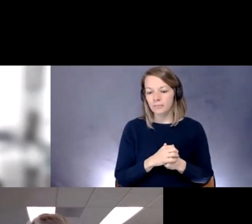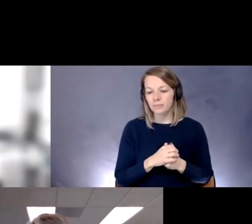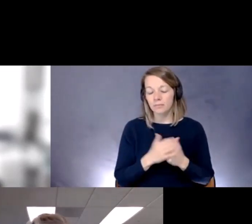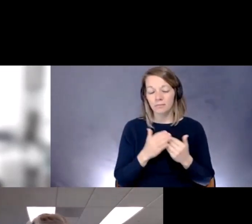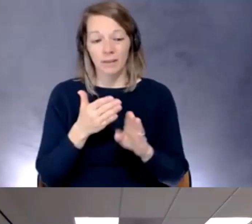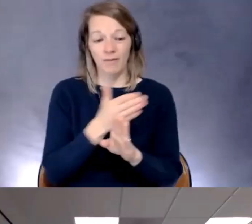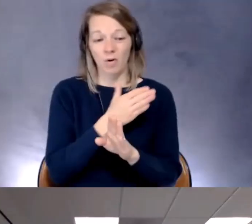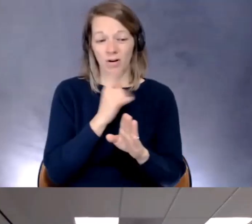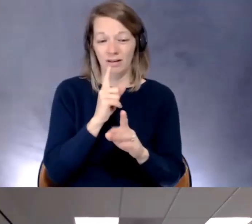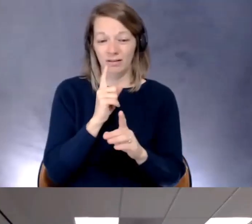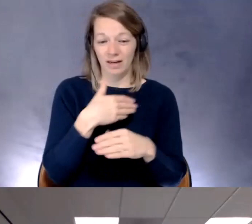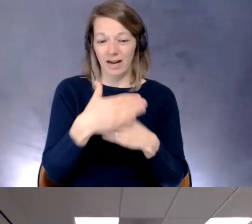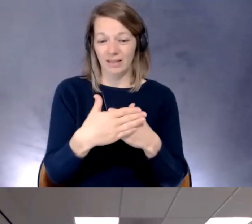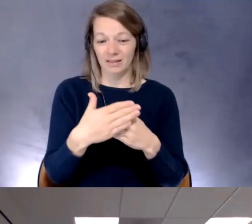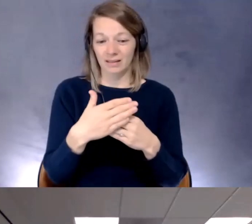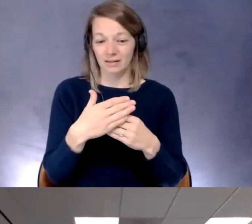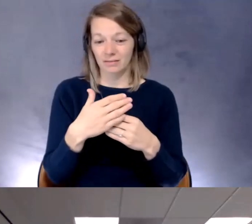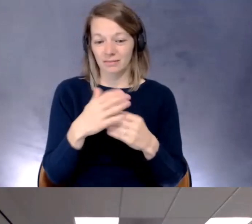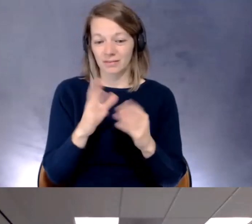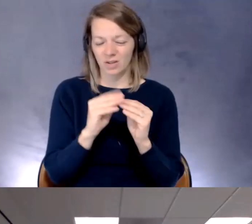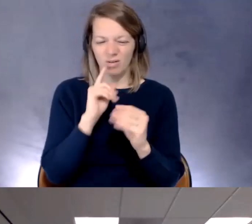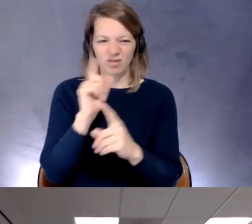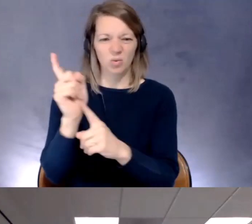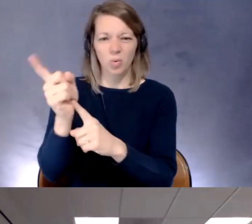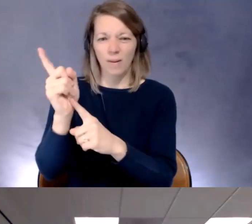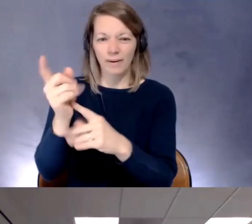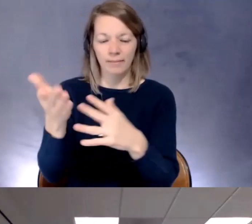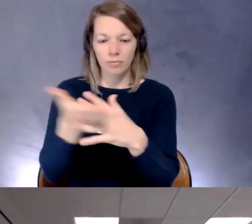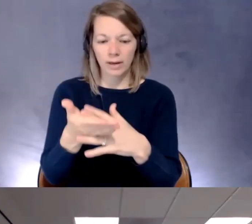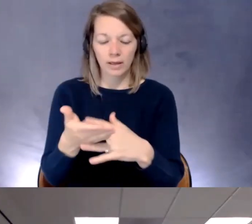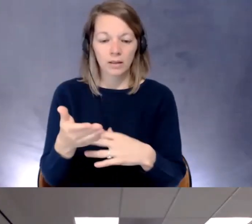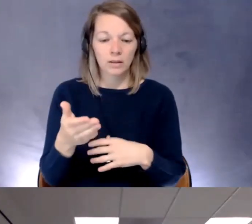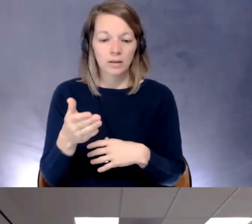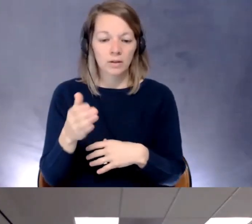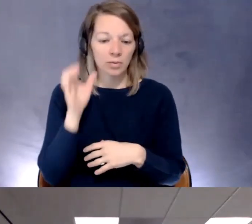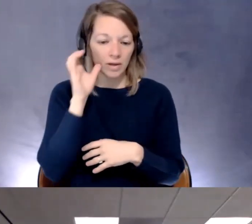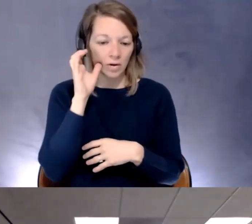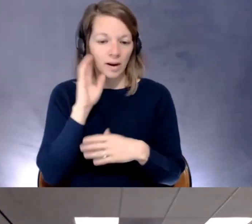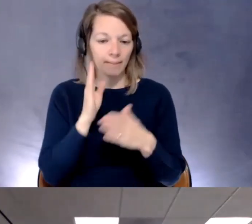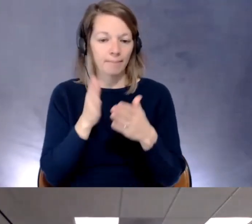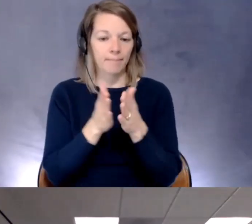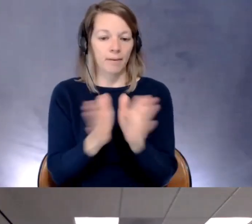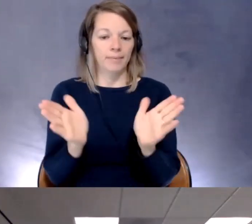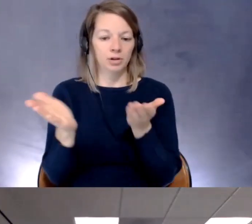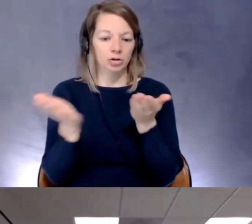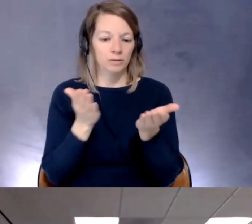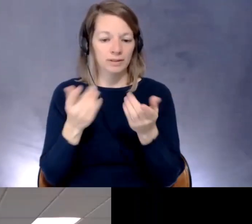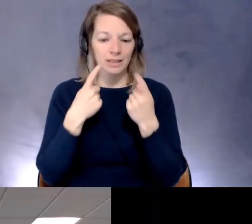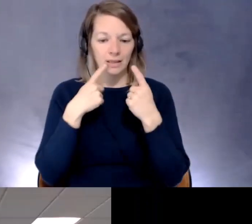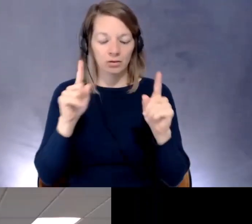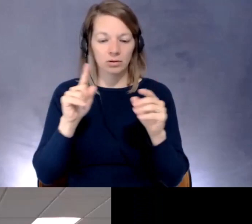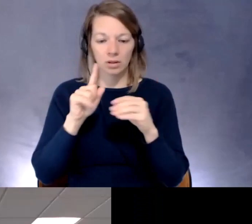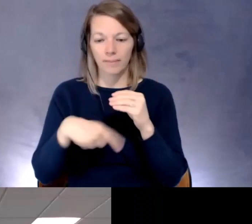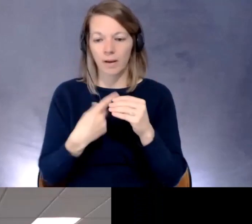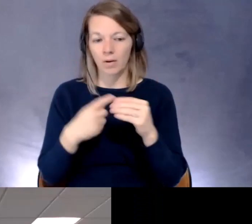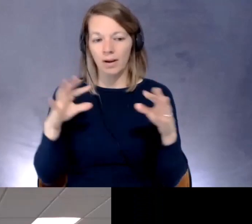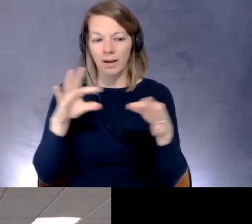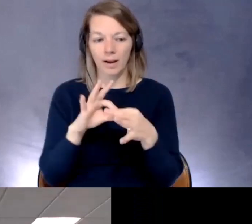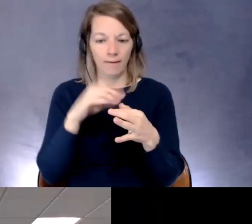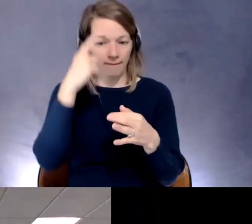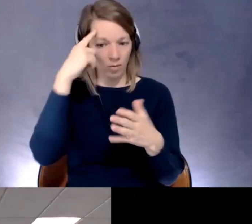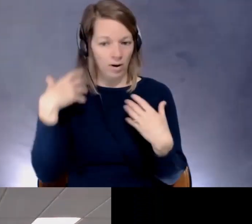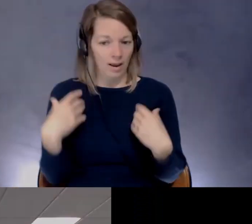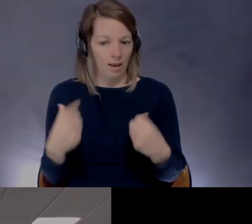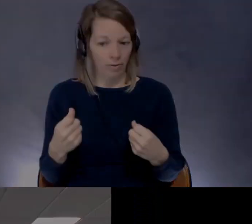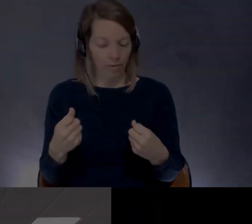want to take a 30-second or 1-minute break to hear a little public service announcement about Connect for Health Colorado.